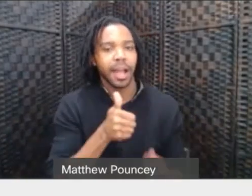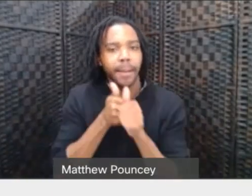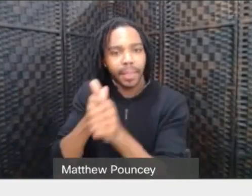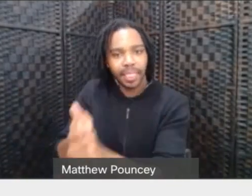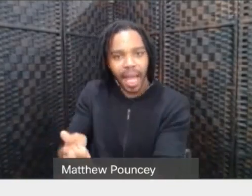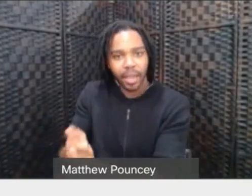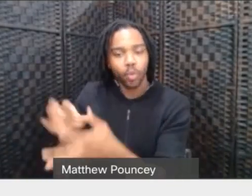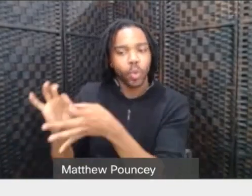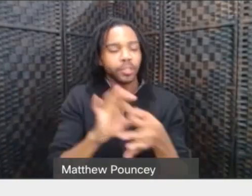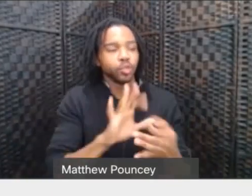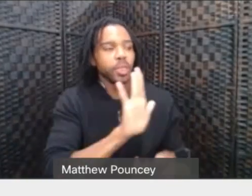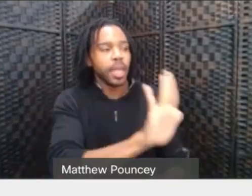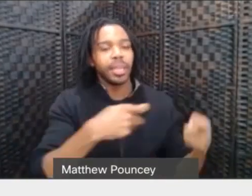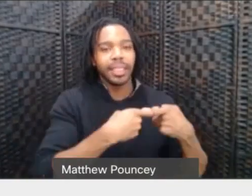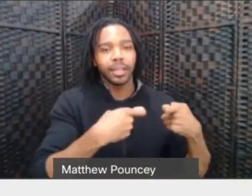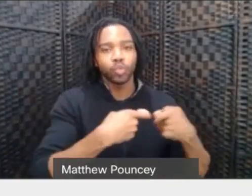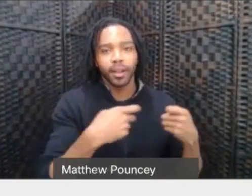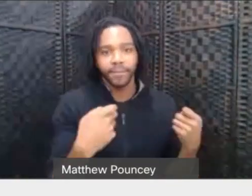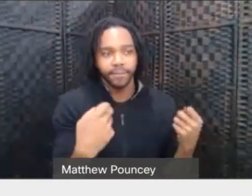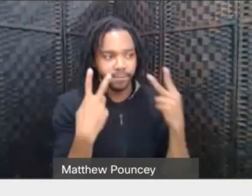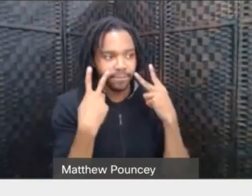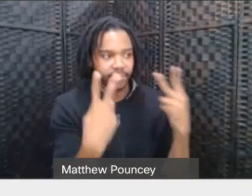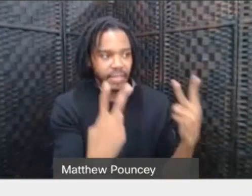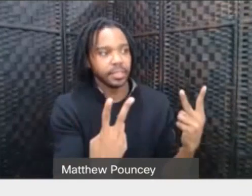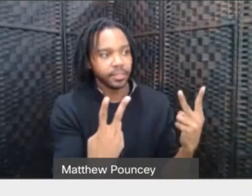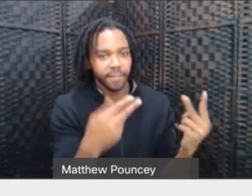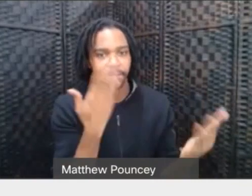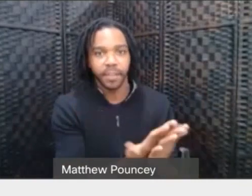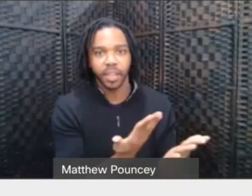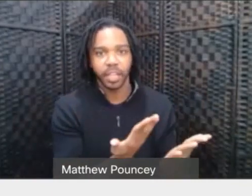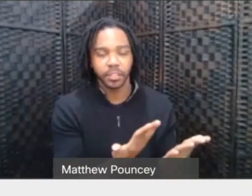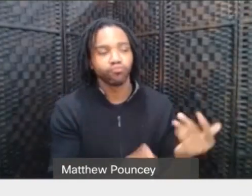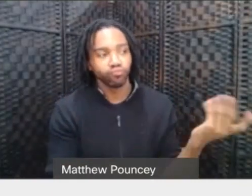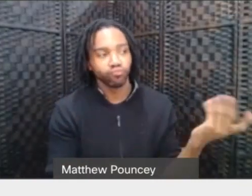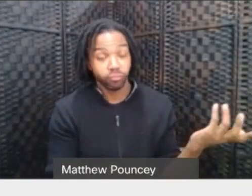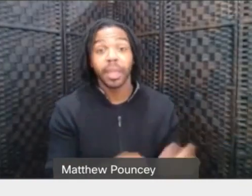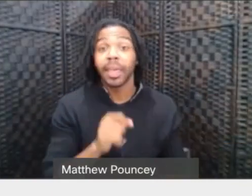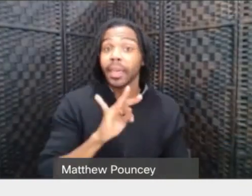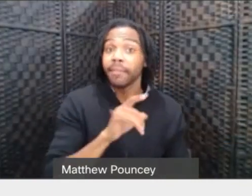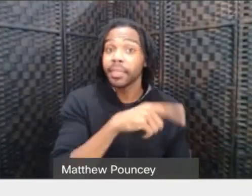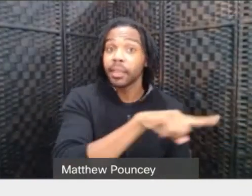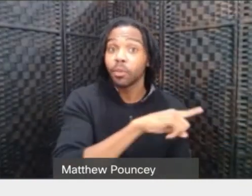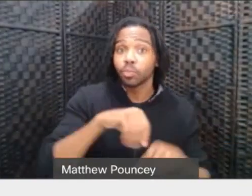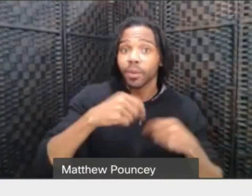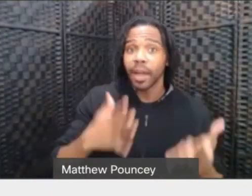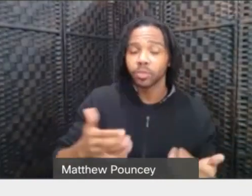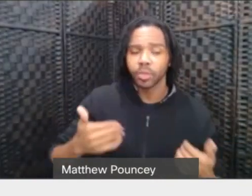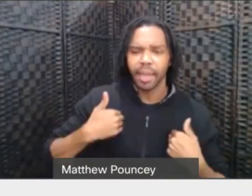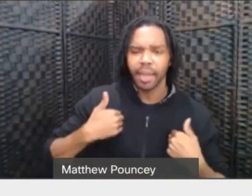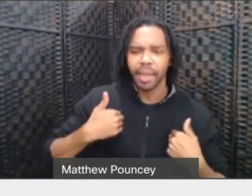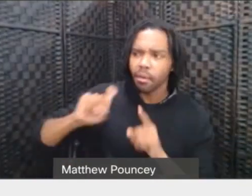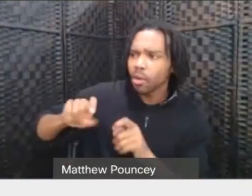electronic visit verification. If providers have questions about electronic visit